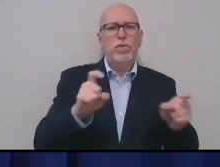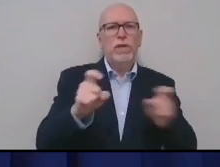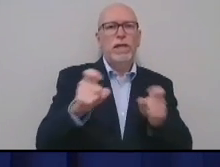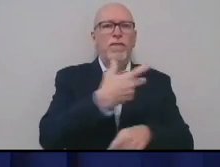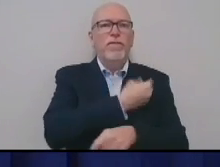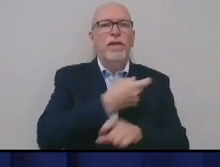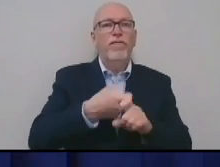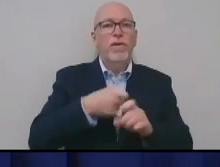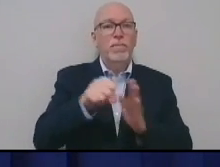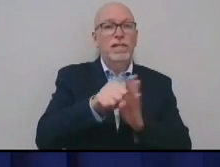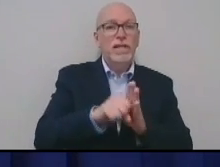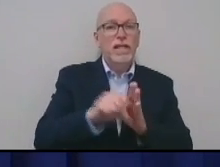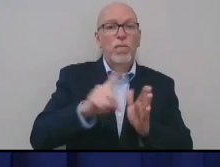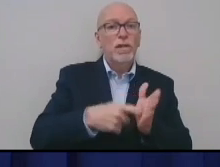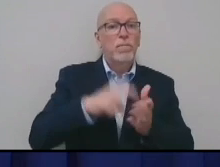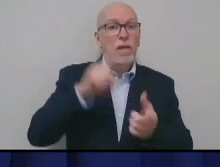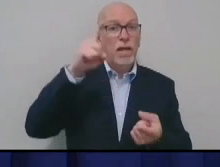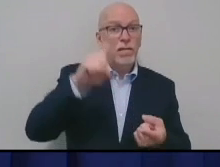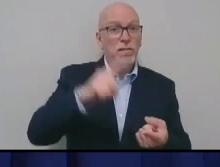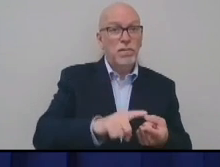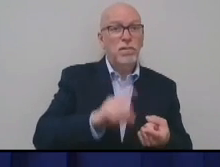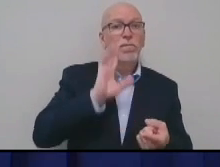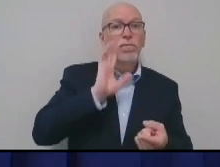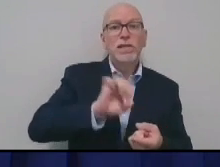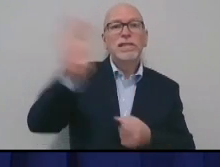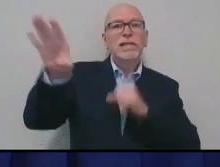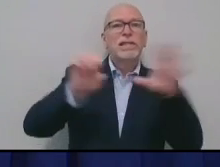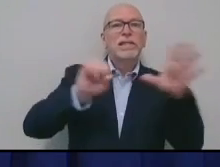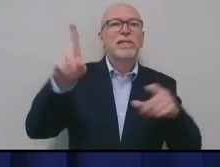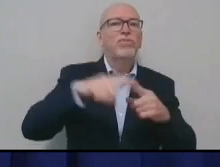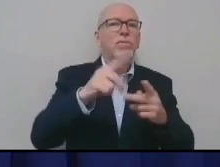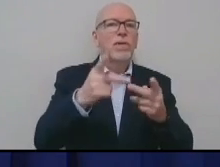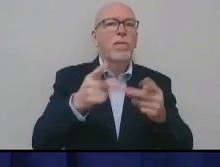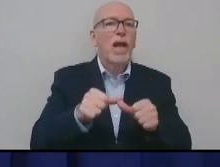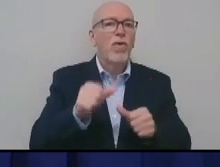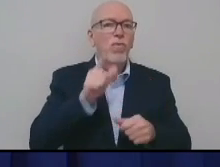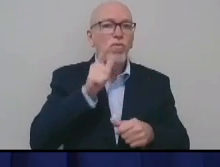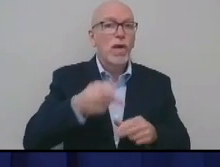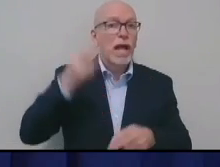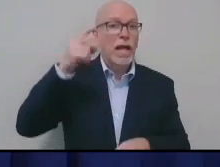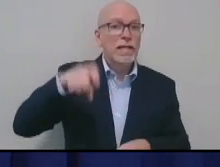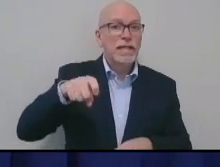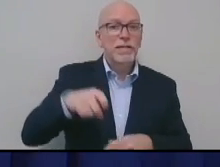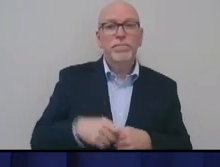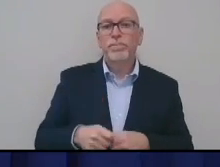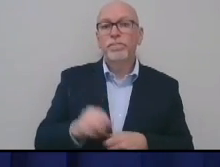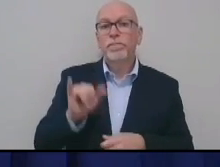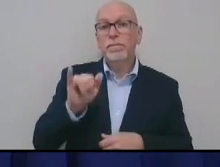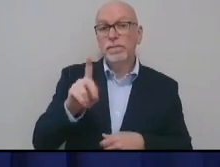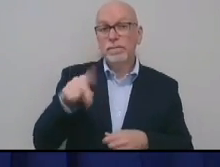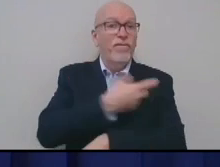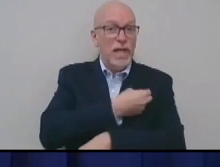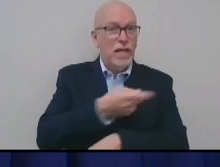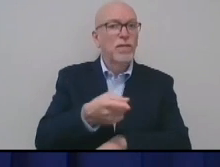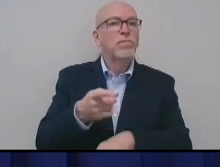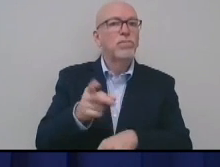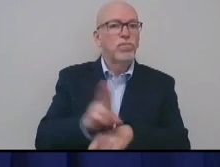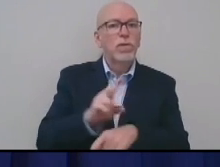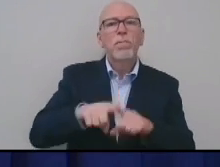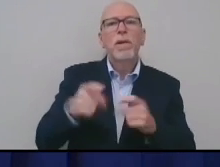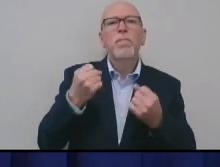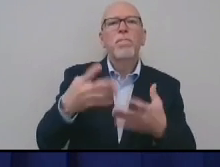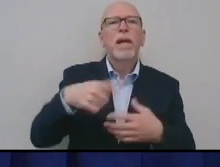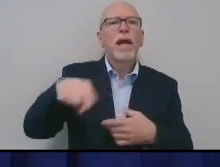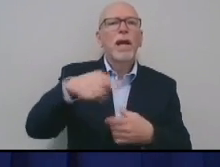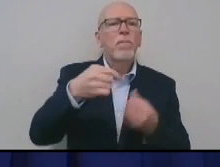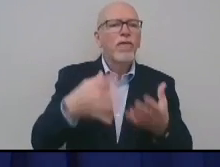states where demand has waned to areas with higher need. To date, Indiana has pulled down 82 providers have not